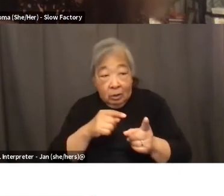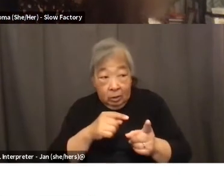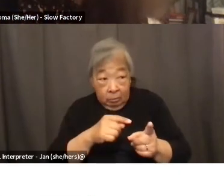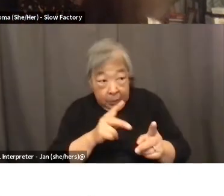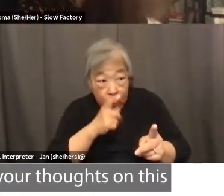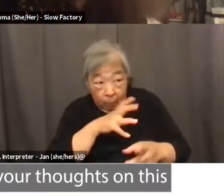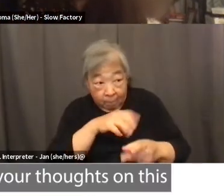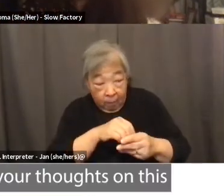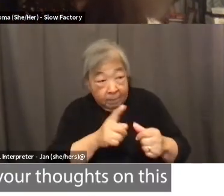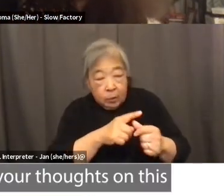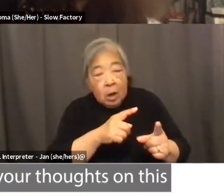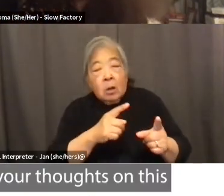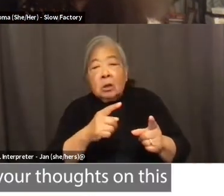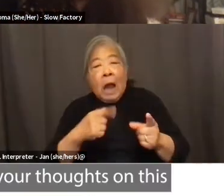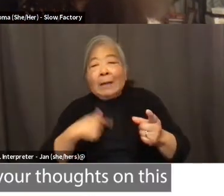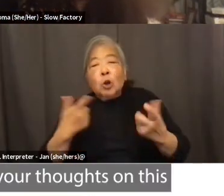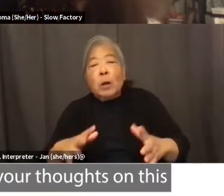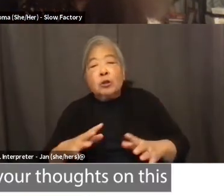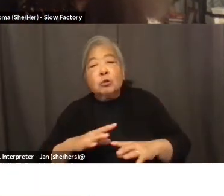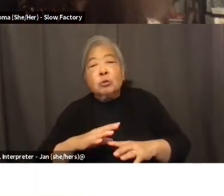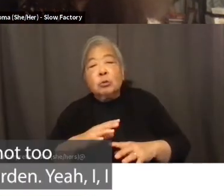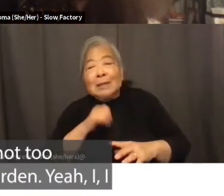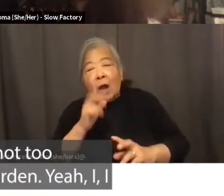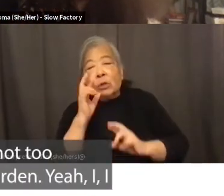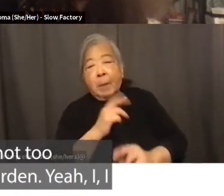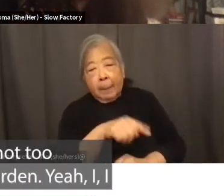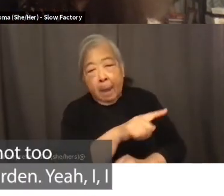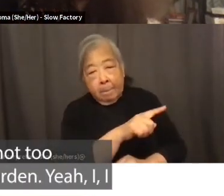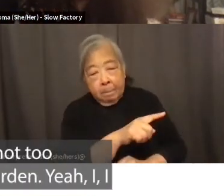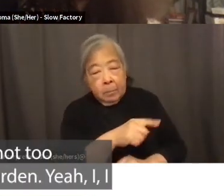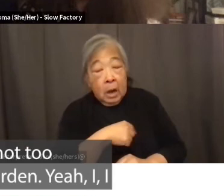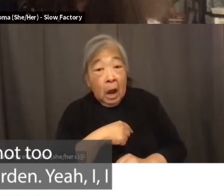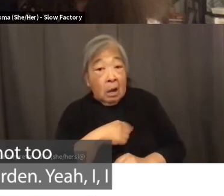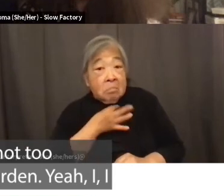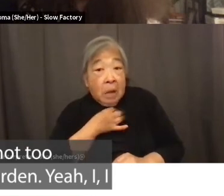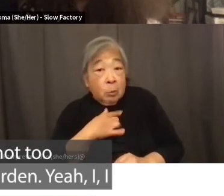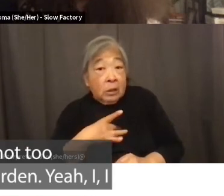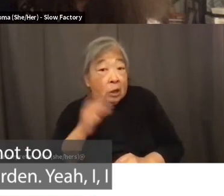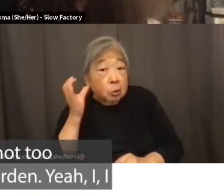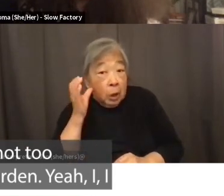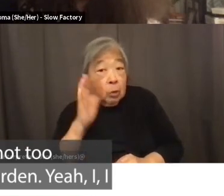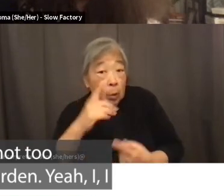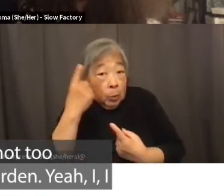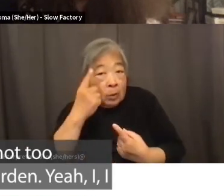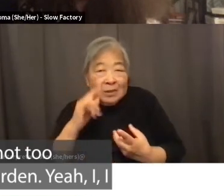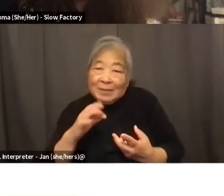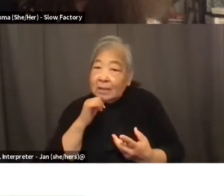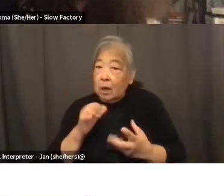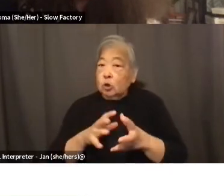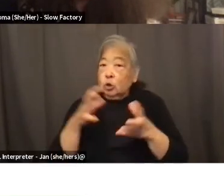cause. I would love to hear your thoughts on this, if it is not too much of a burden. Yeah,